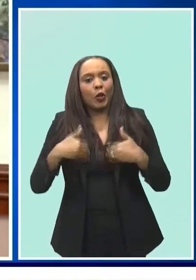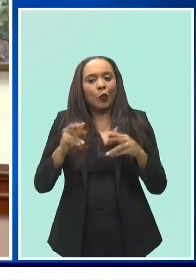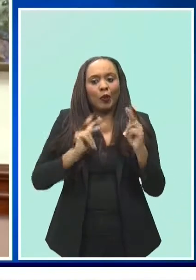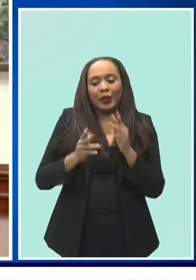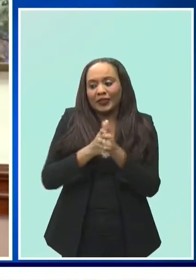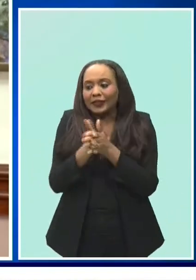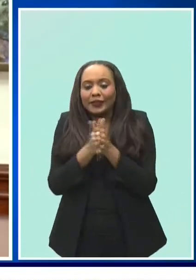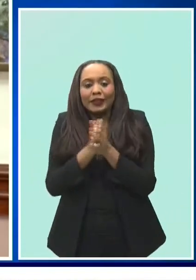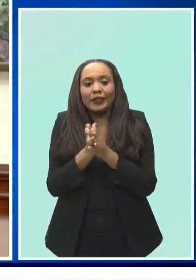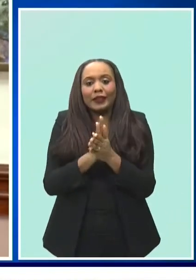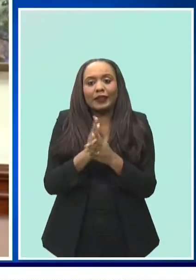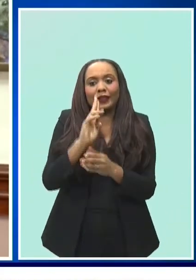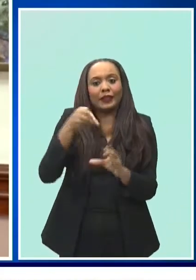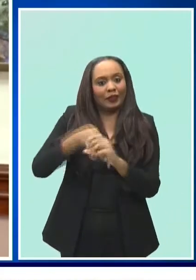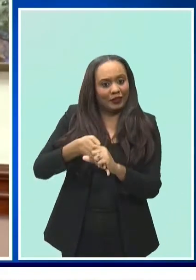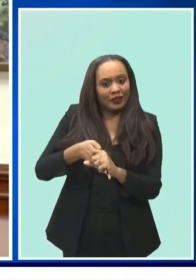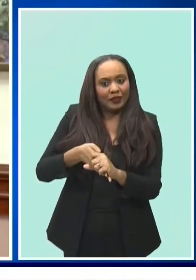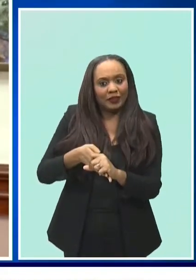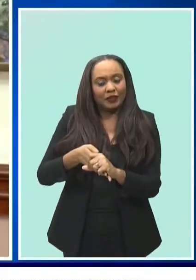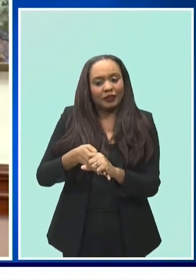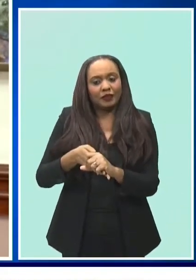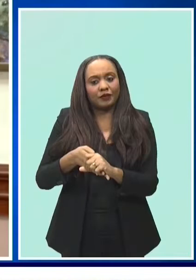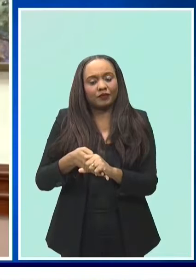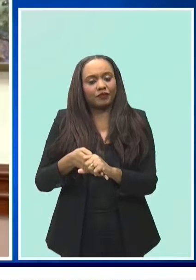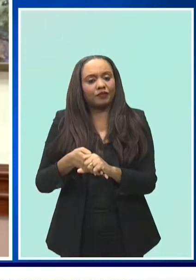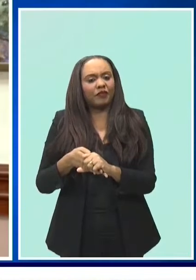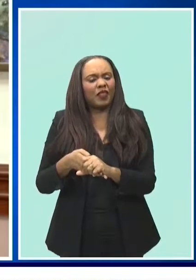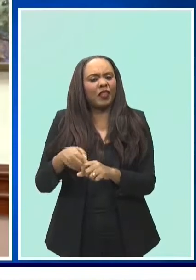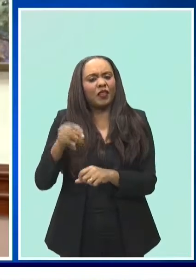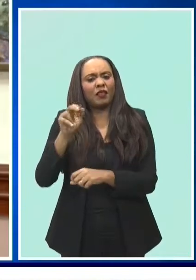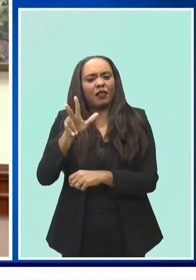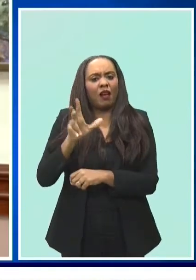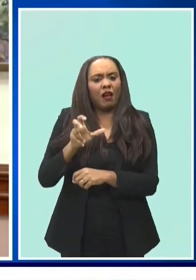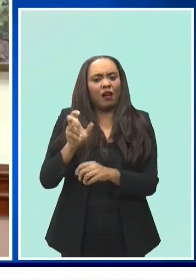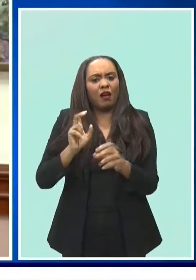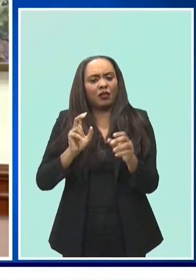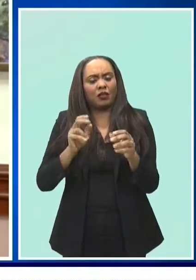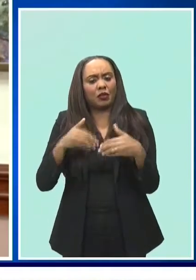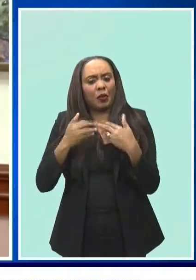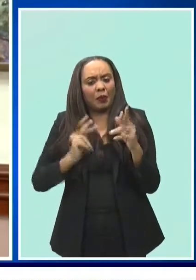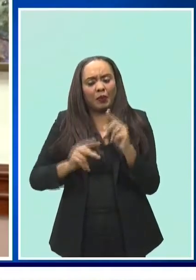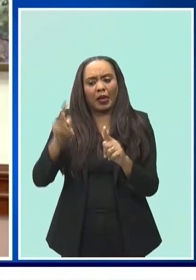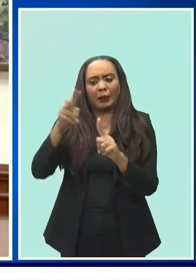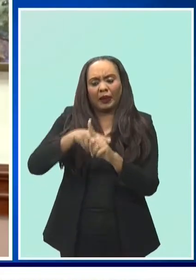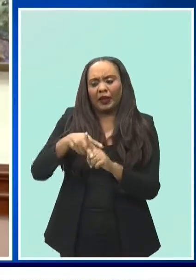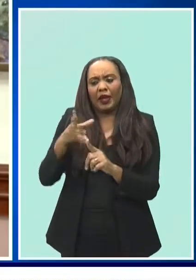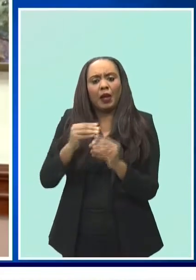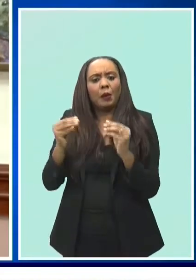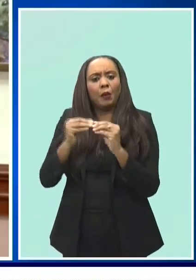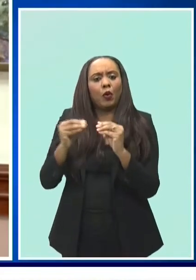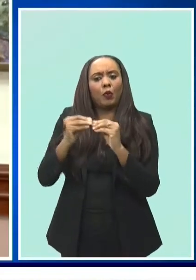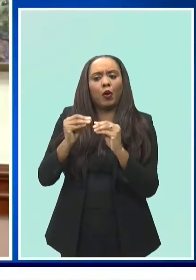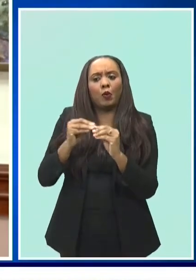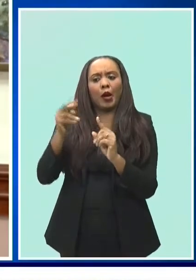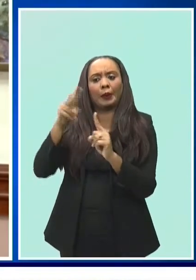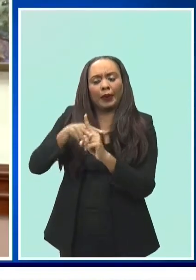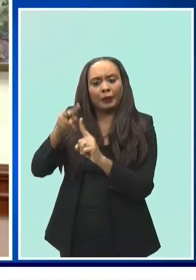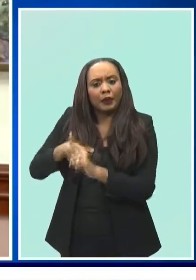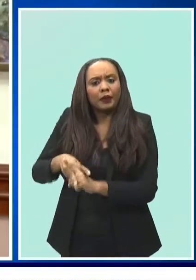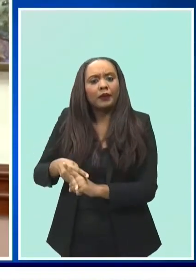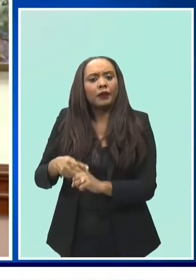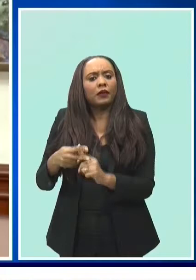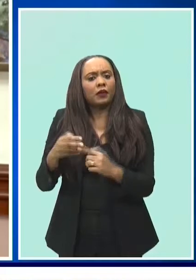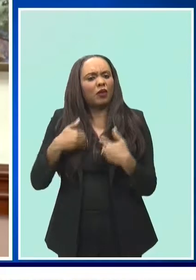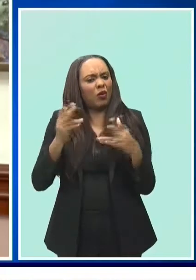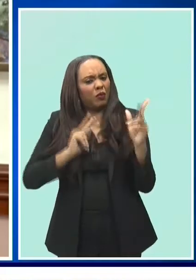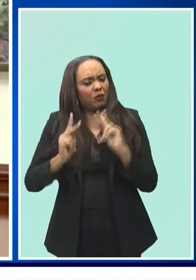over 300 applicants in a matter of weeks, and the numbers grow every single day. Young persons want to be